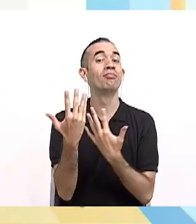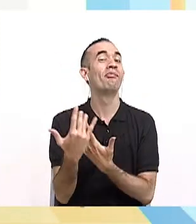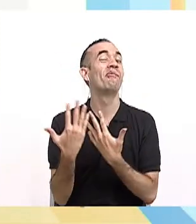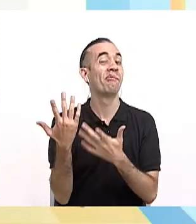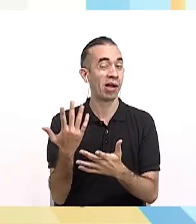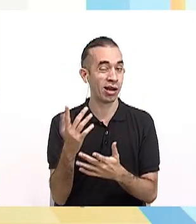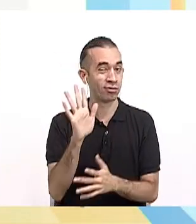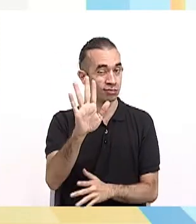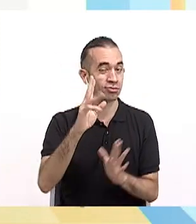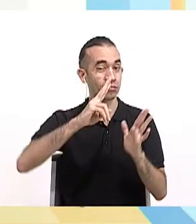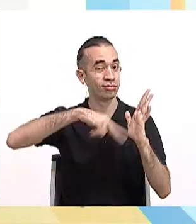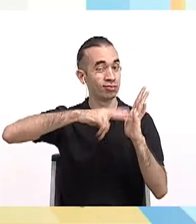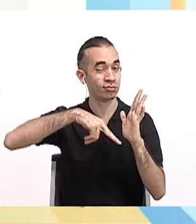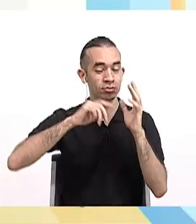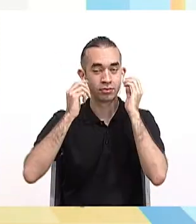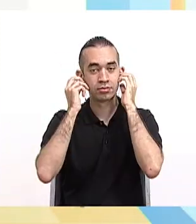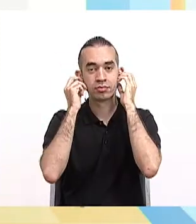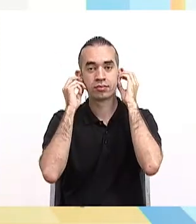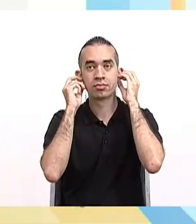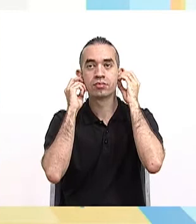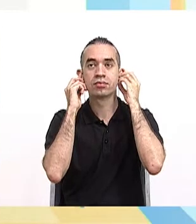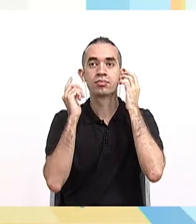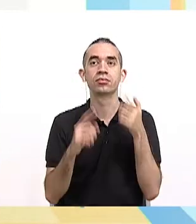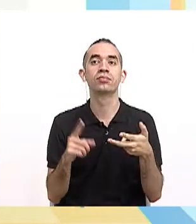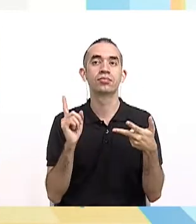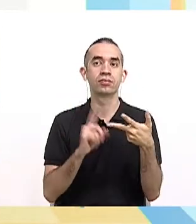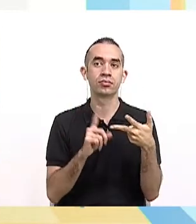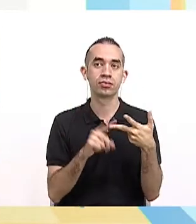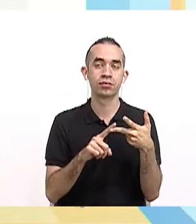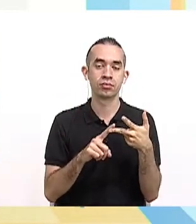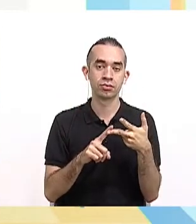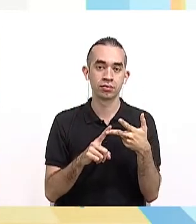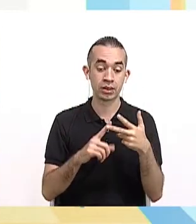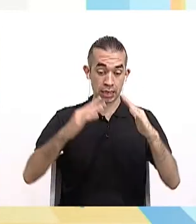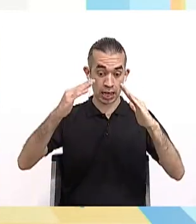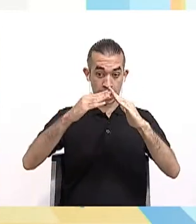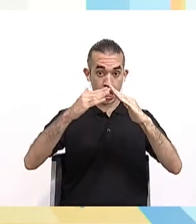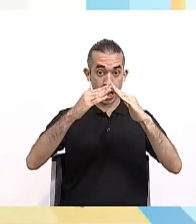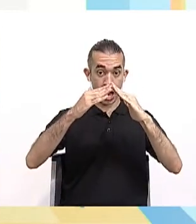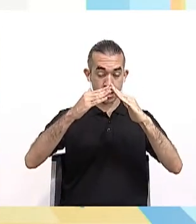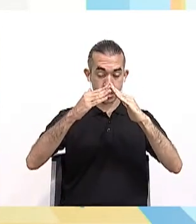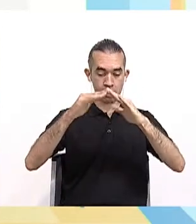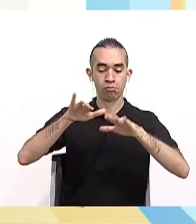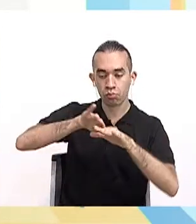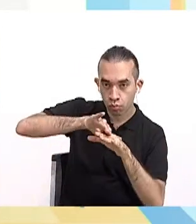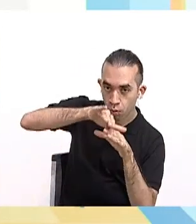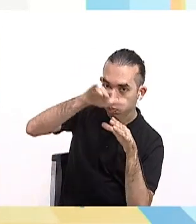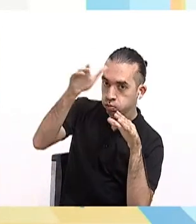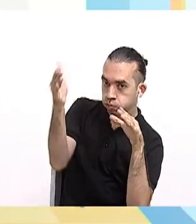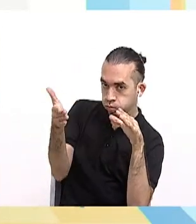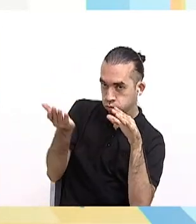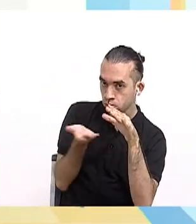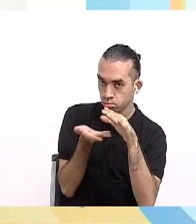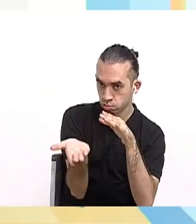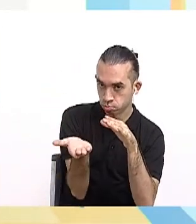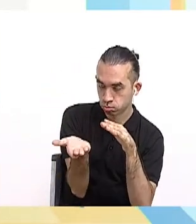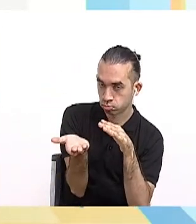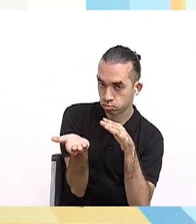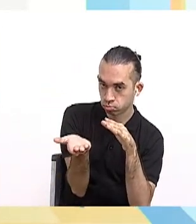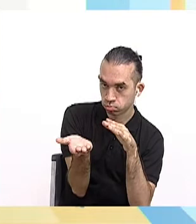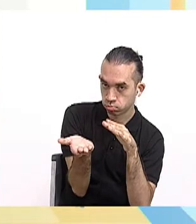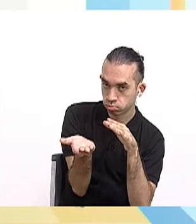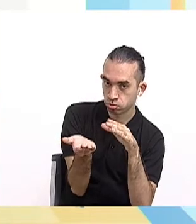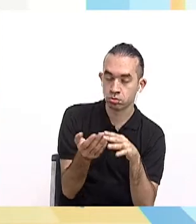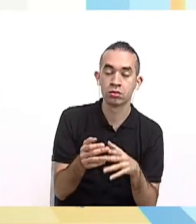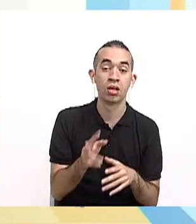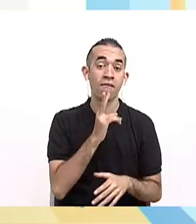until you see the text, okay? Number 3, the ovens are built inside the house. Yes or no, true